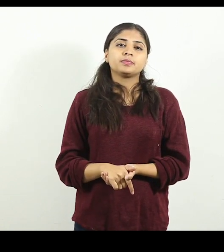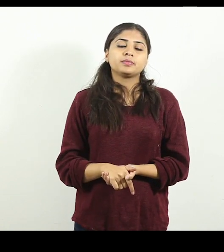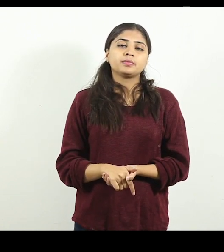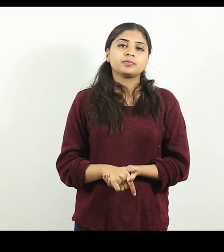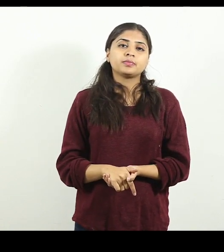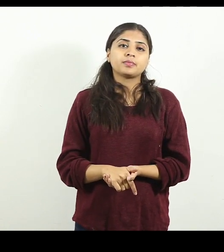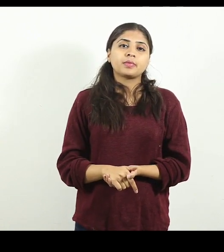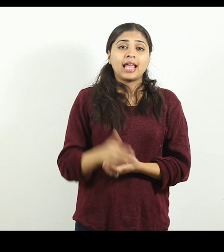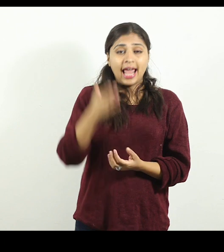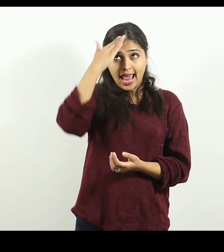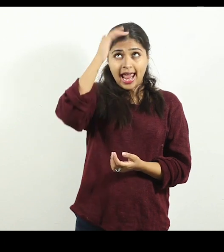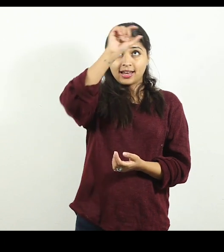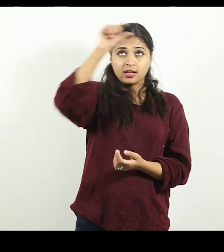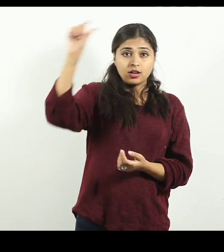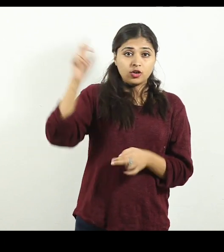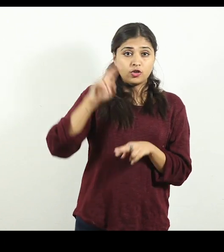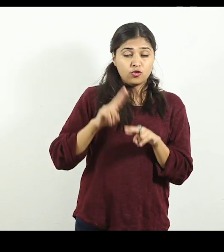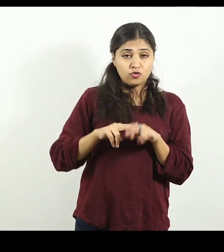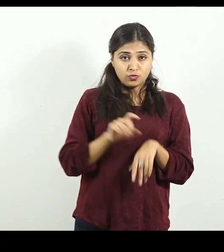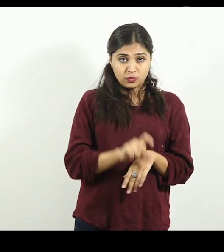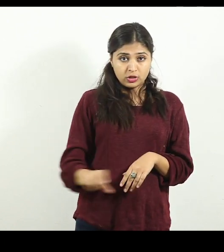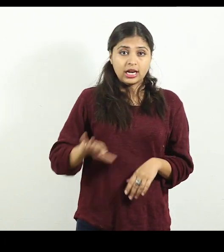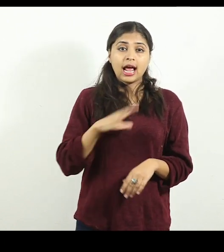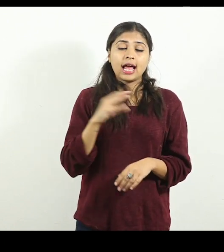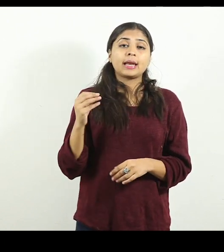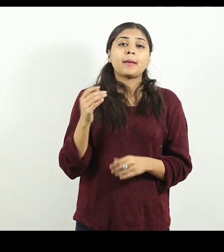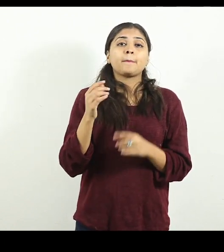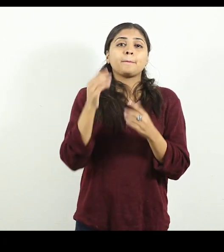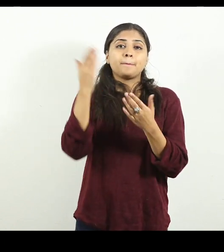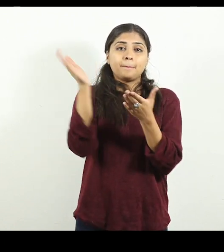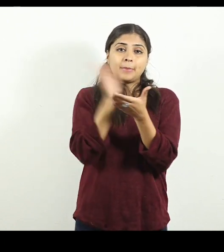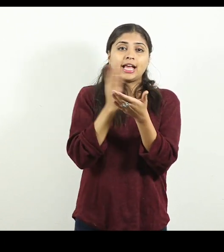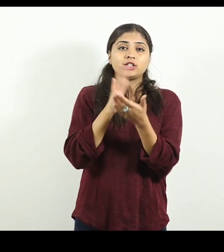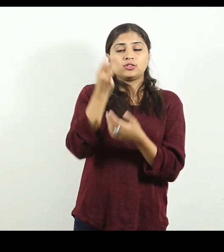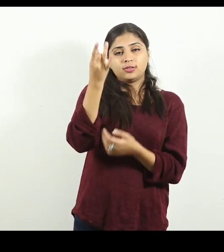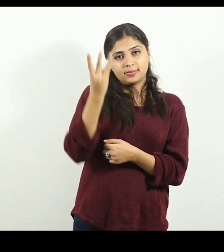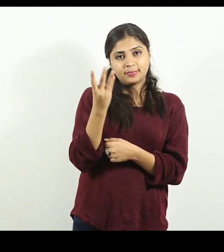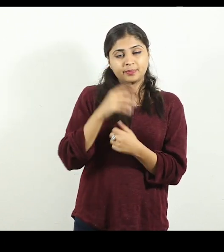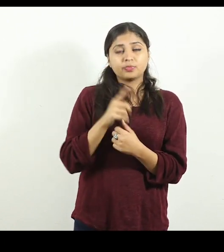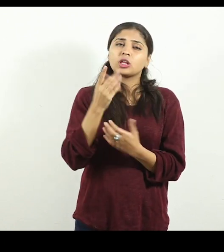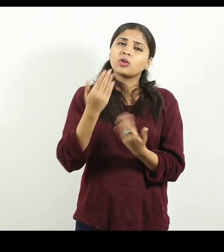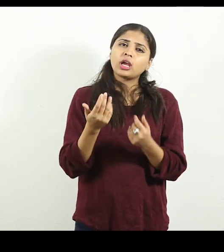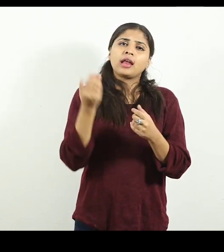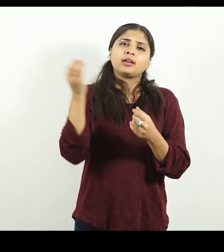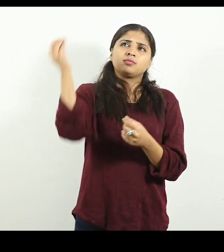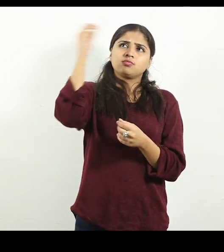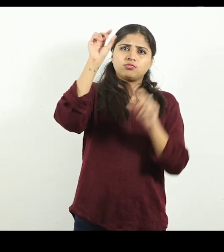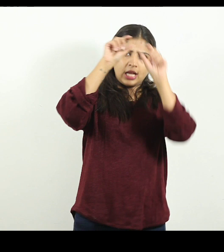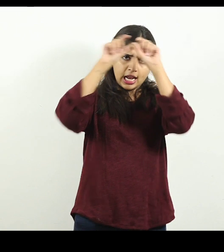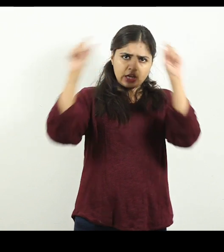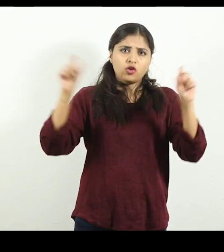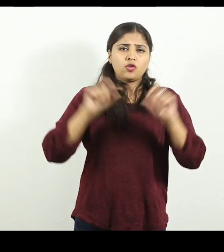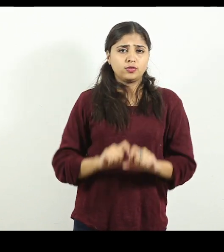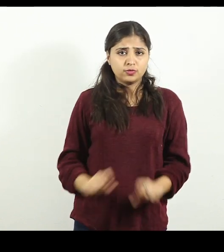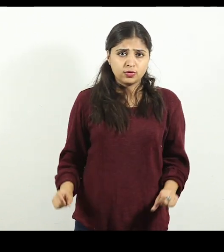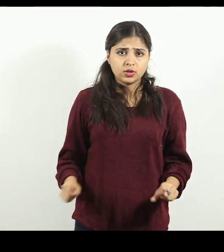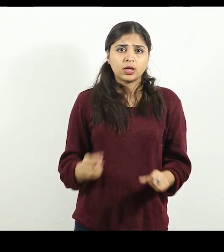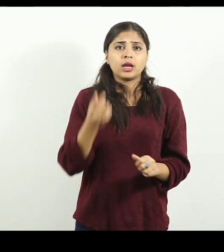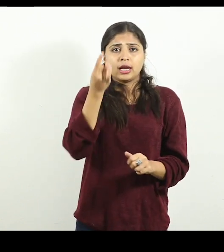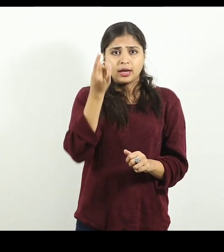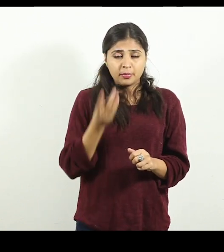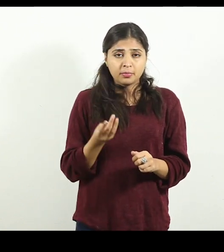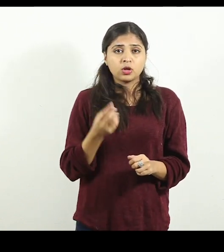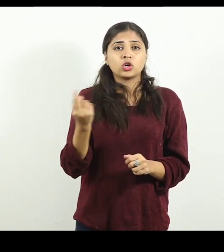You can add headers, footers and page numbers using numerous ways. The simplest way is to double-click on the top